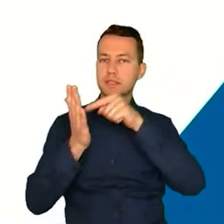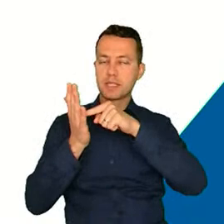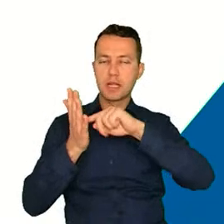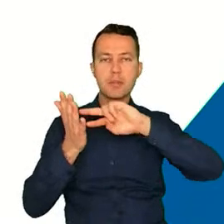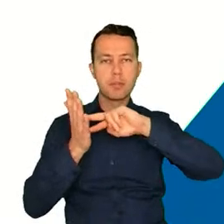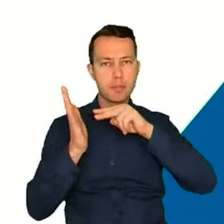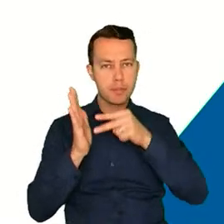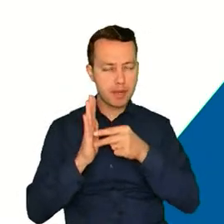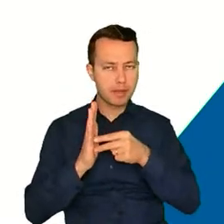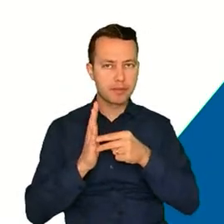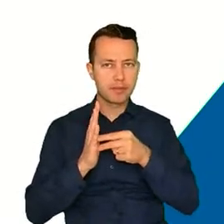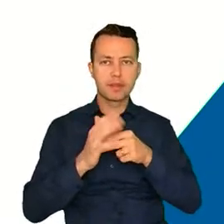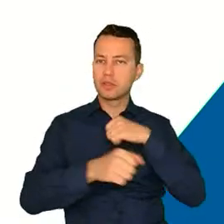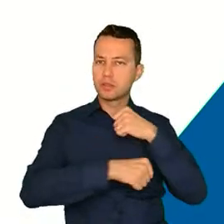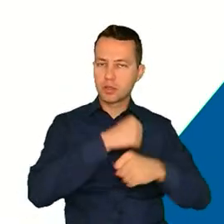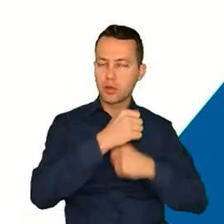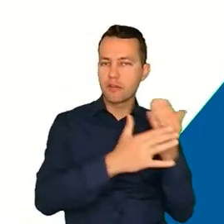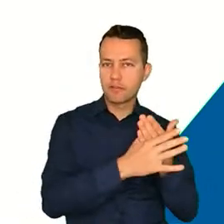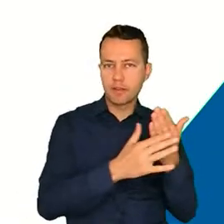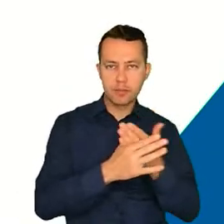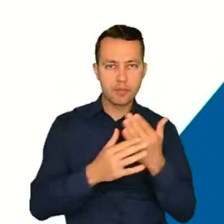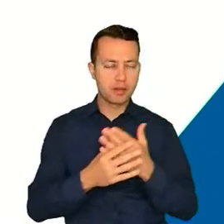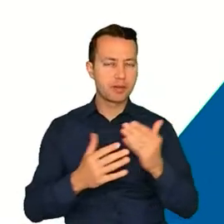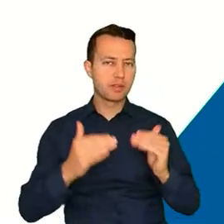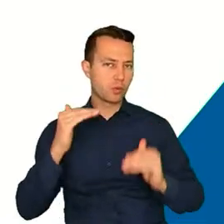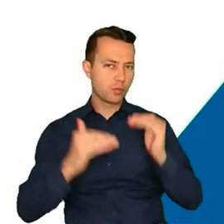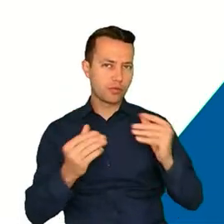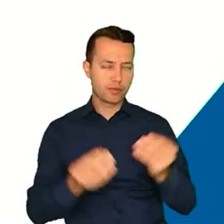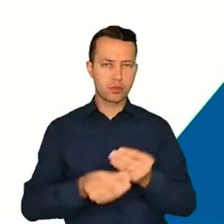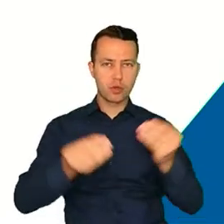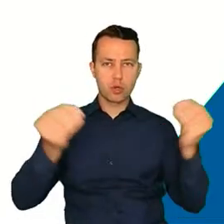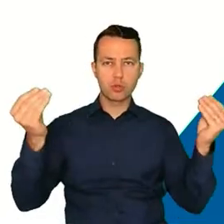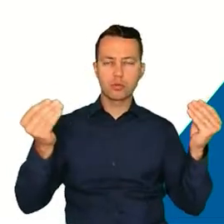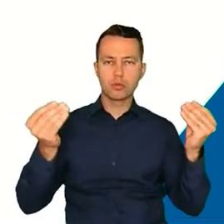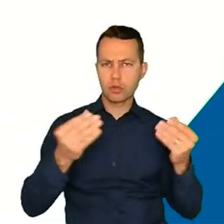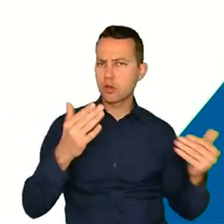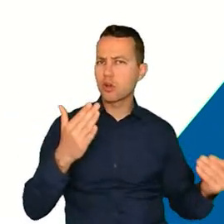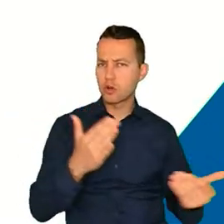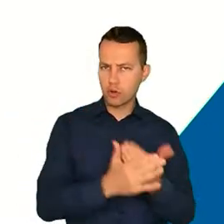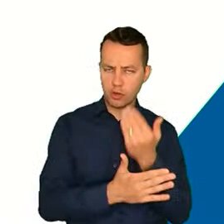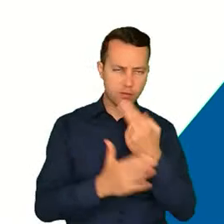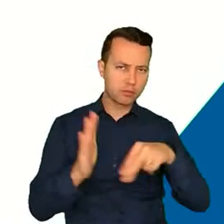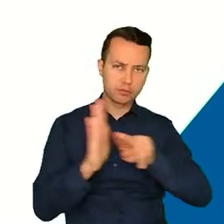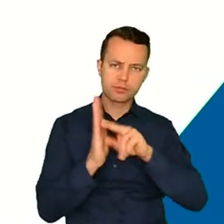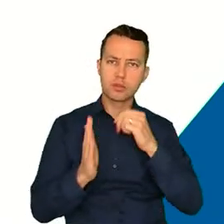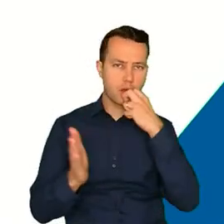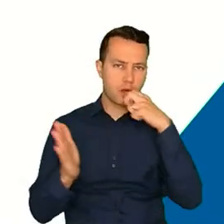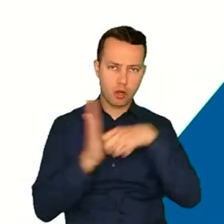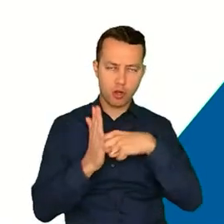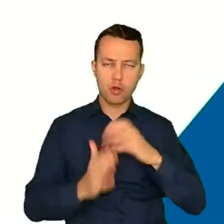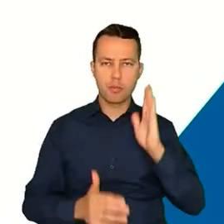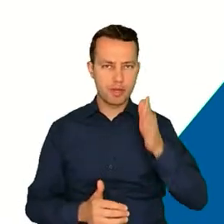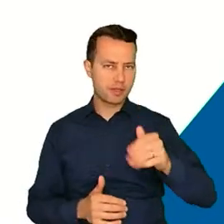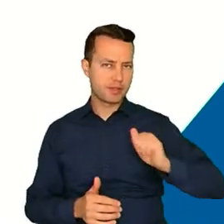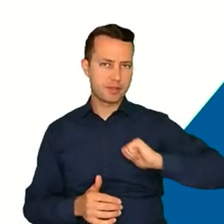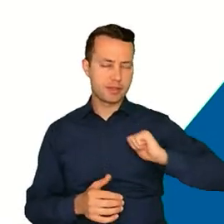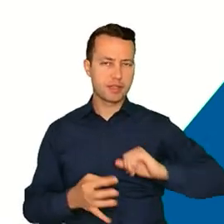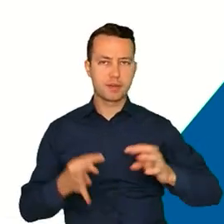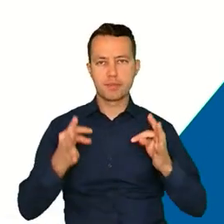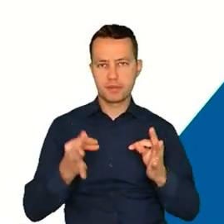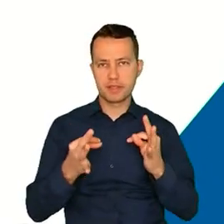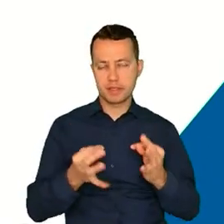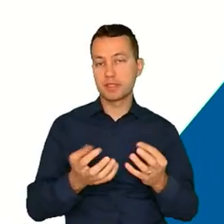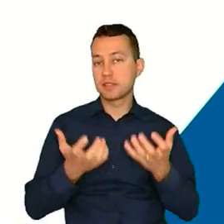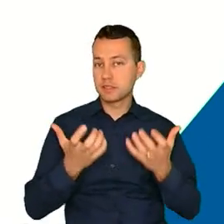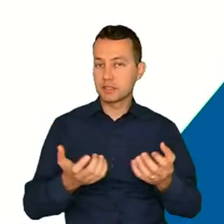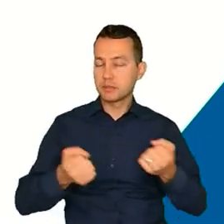the OECD due diligence guidance. And actually that's made explicit in the law. So companies that are looking forward on how this might impact them